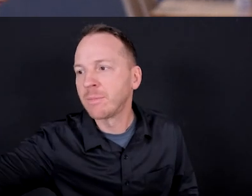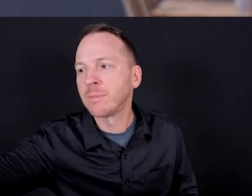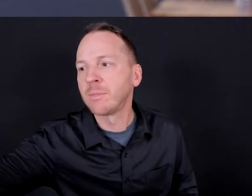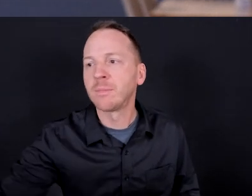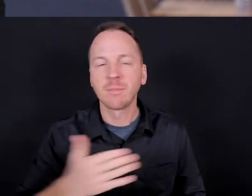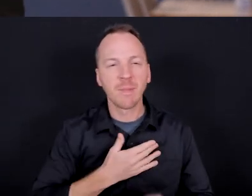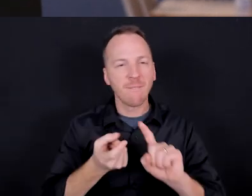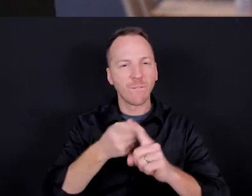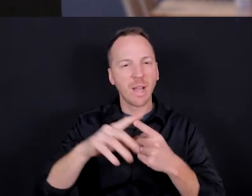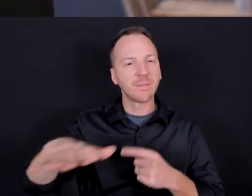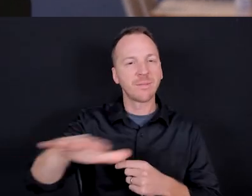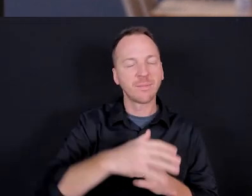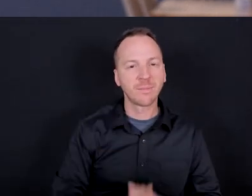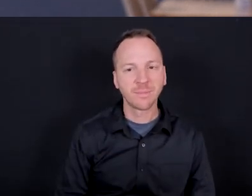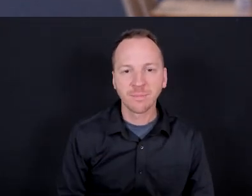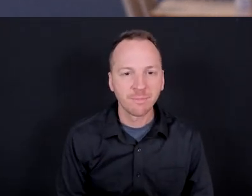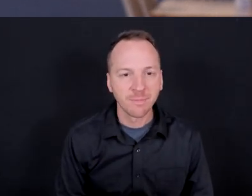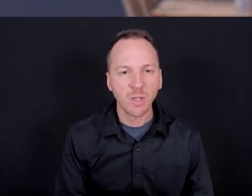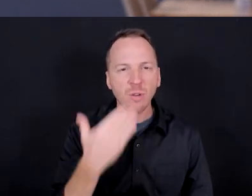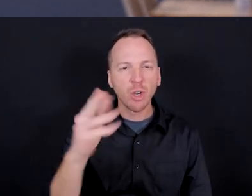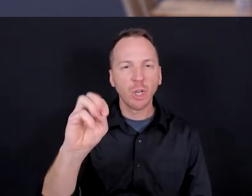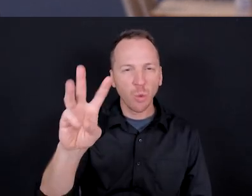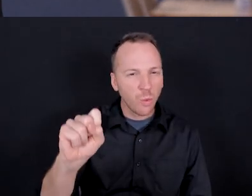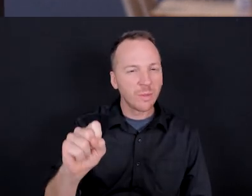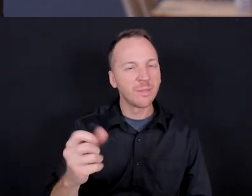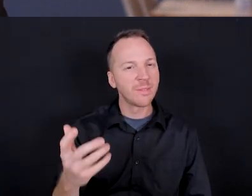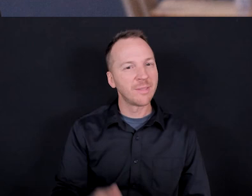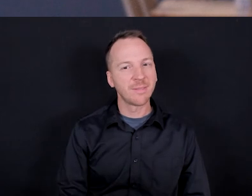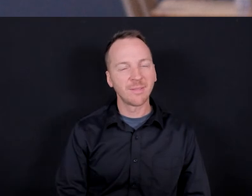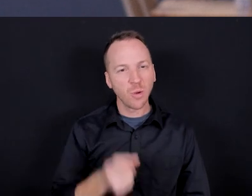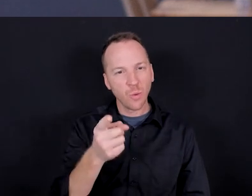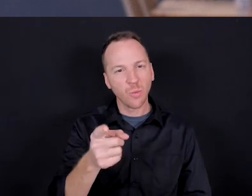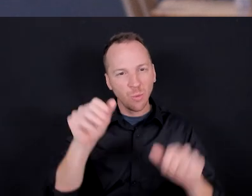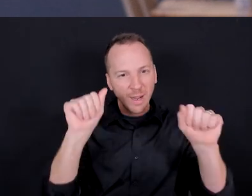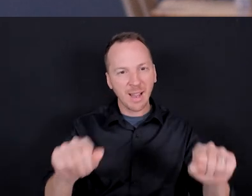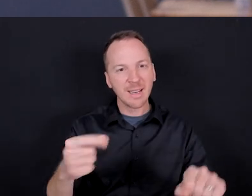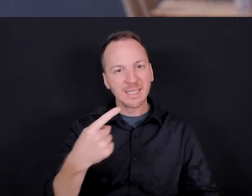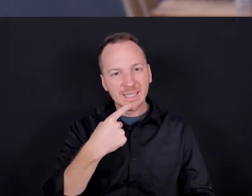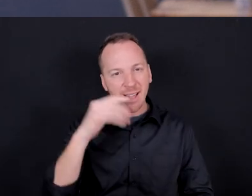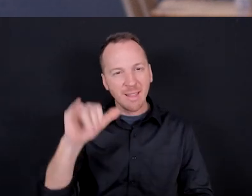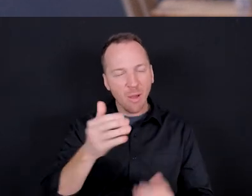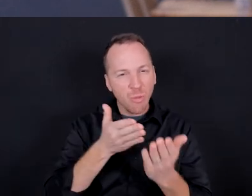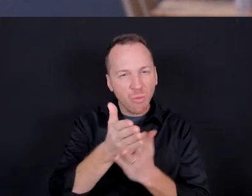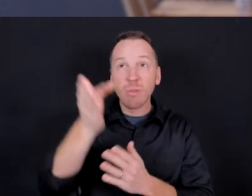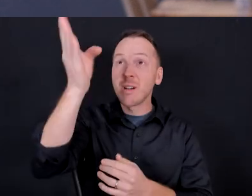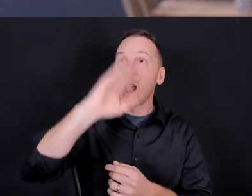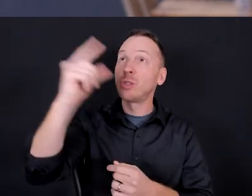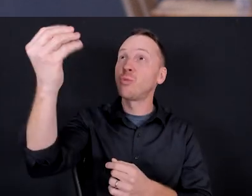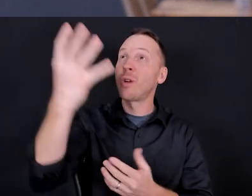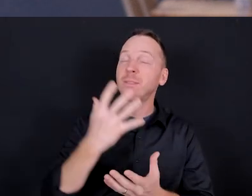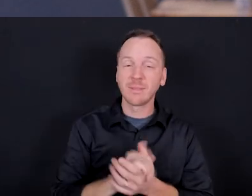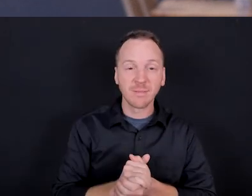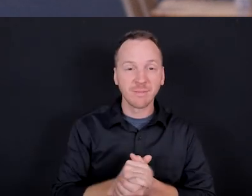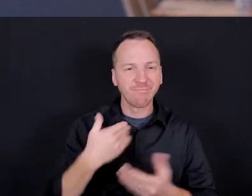My dear friends, the good news is that you're able to say that by God's grace.